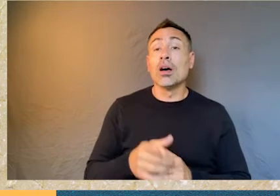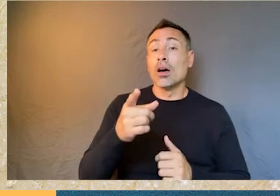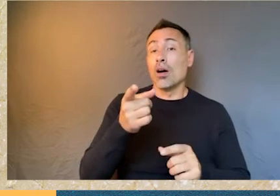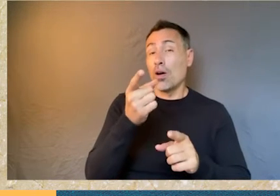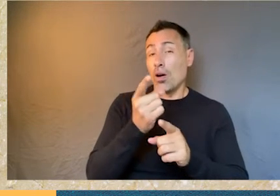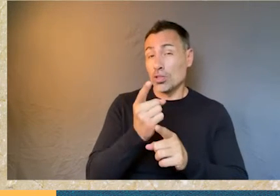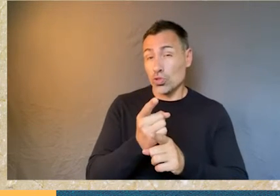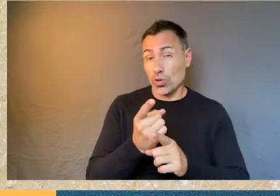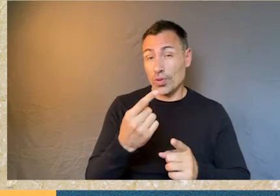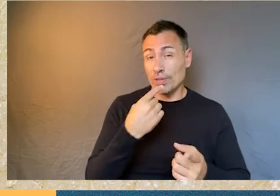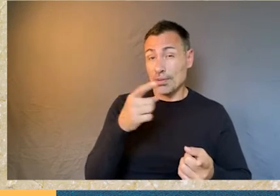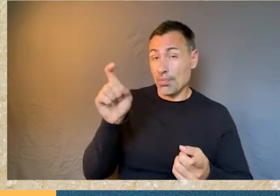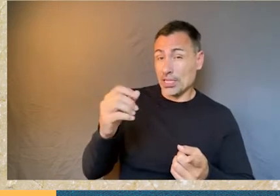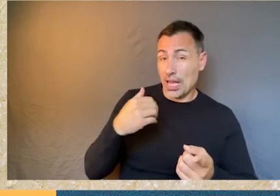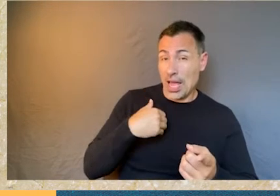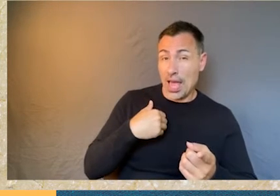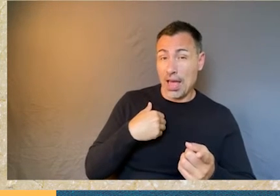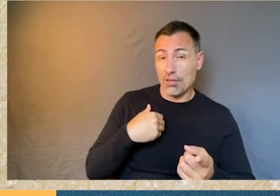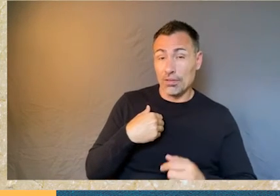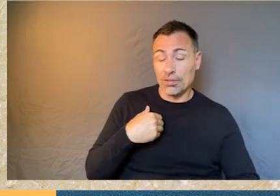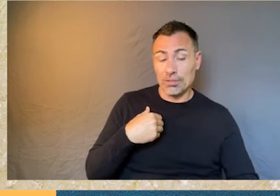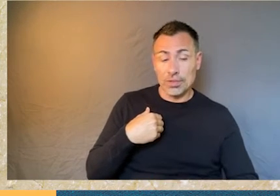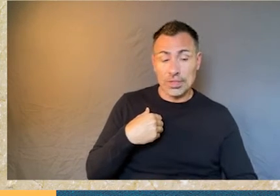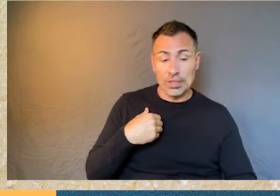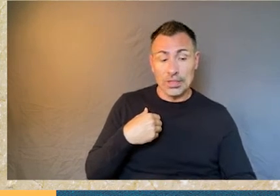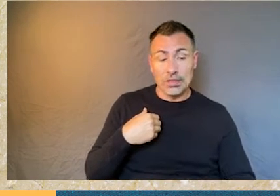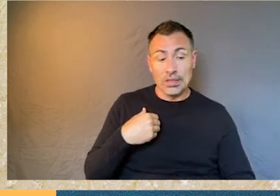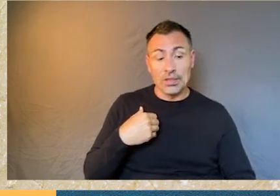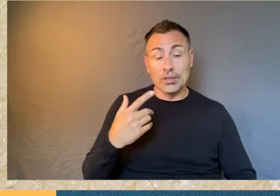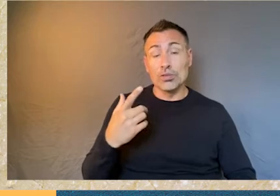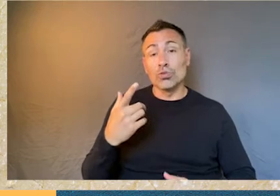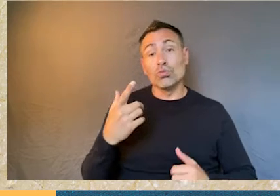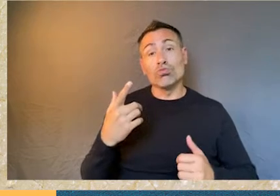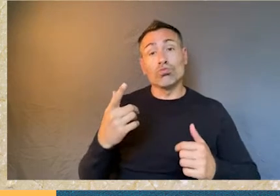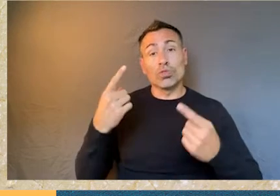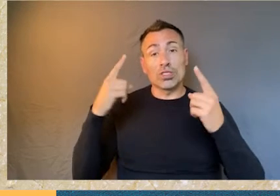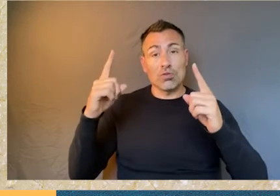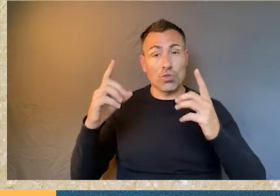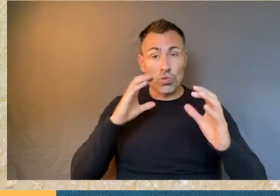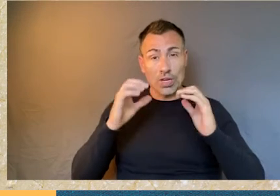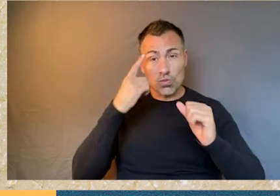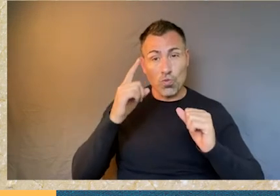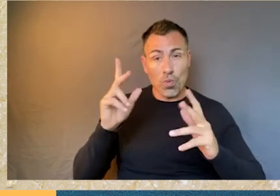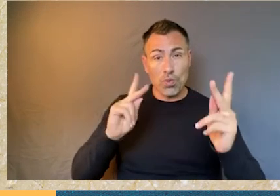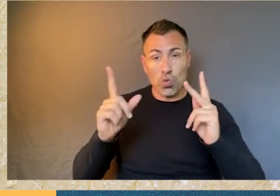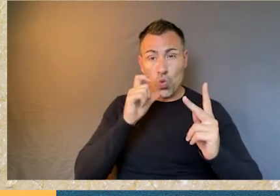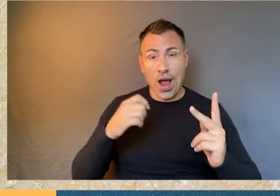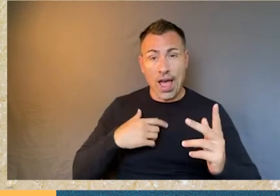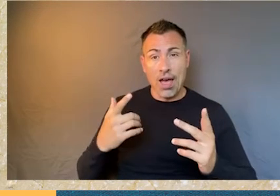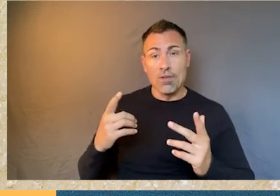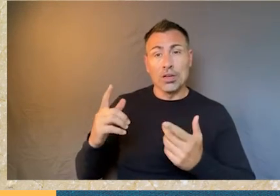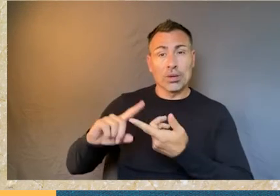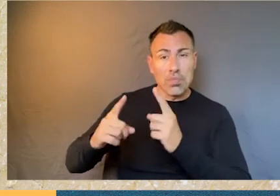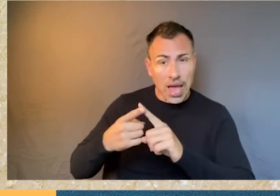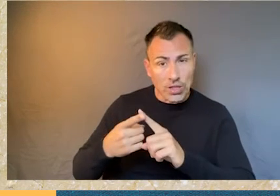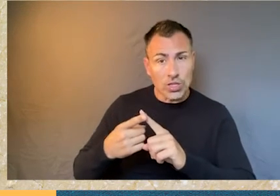an obligation to provide effective communication to companions who are individuals with disabilities. And again, the